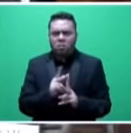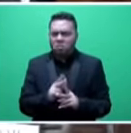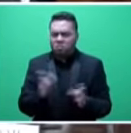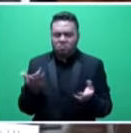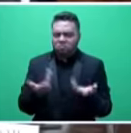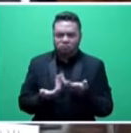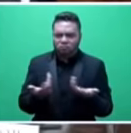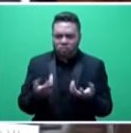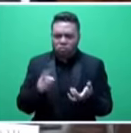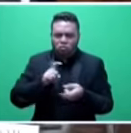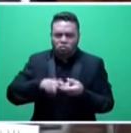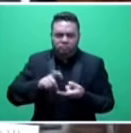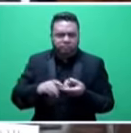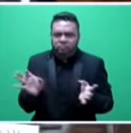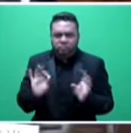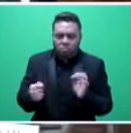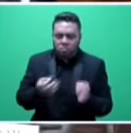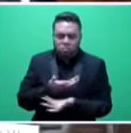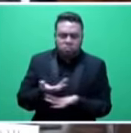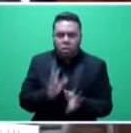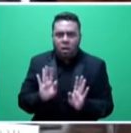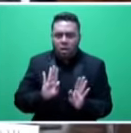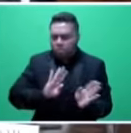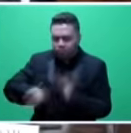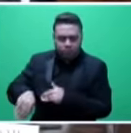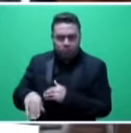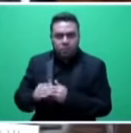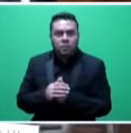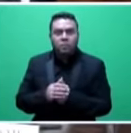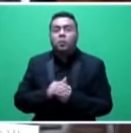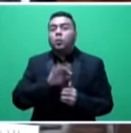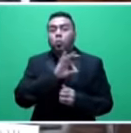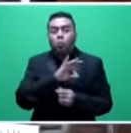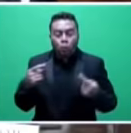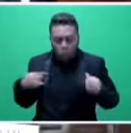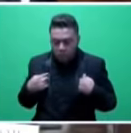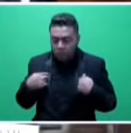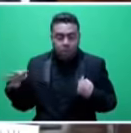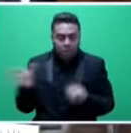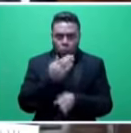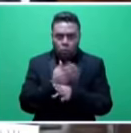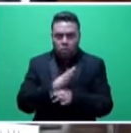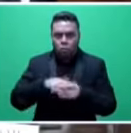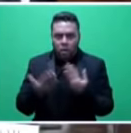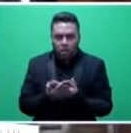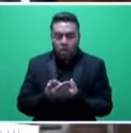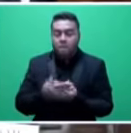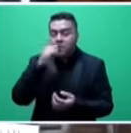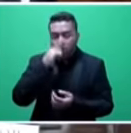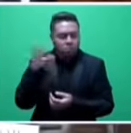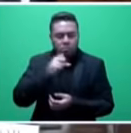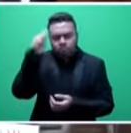hallmark of your government, Mr. Prime Minister. People must know the truth. This country